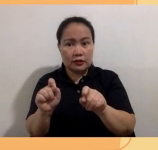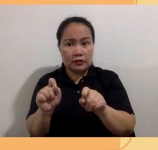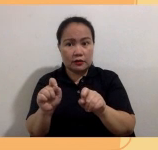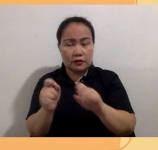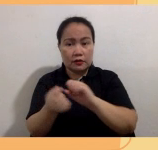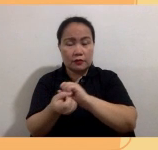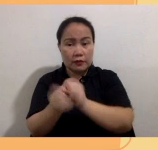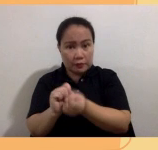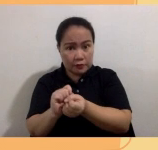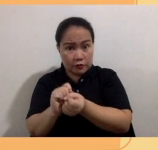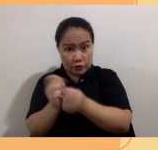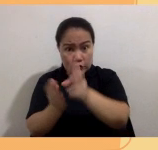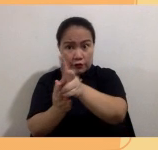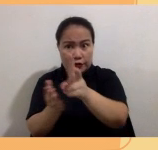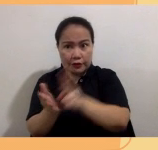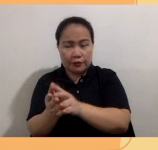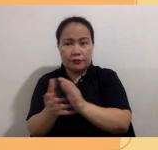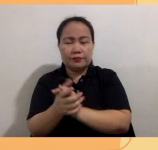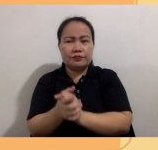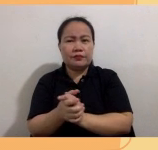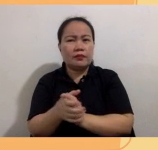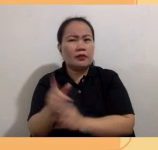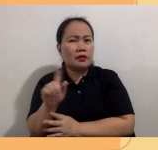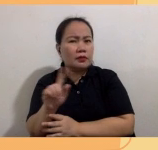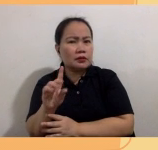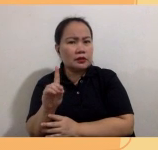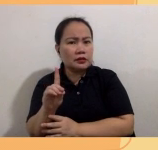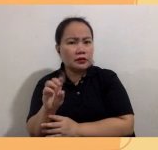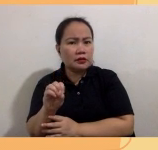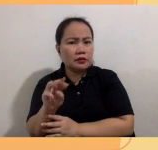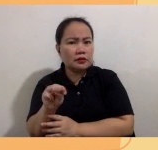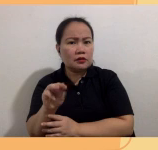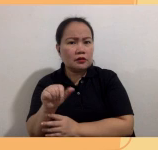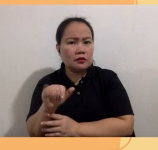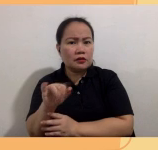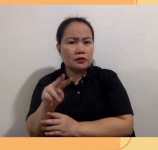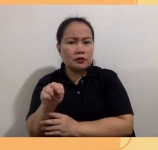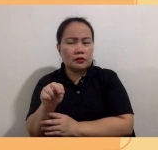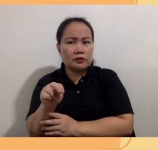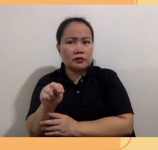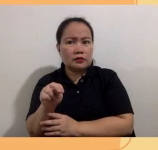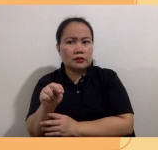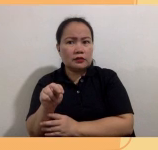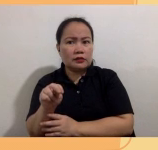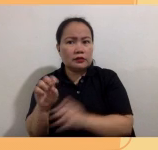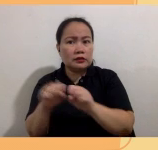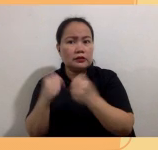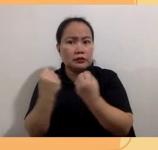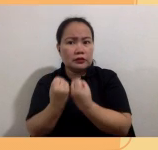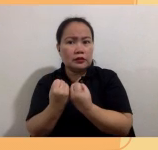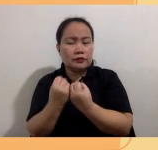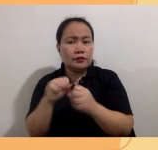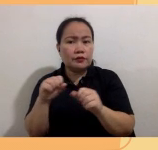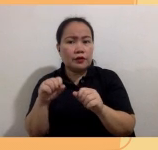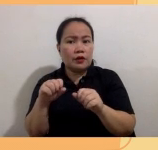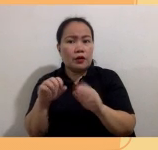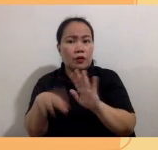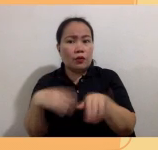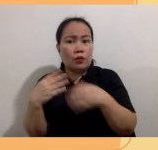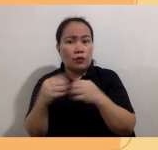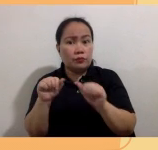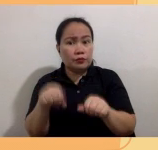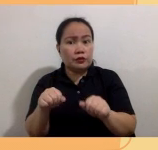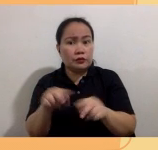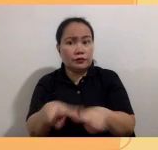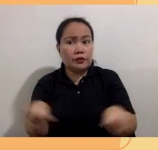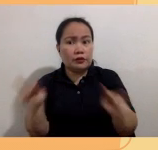variable. Now, what is domain? So, a domain is the set of all possible values of the variable